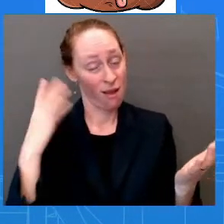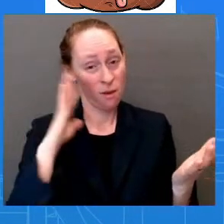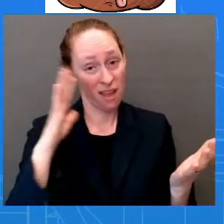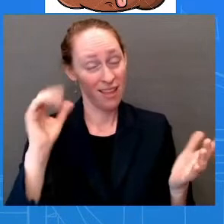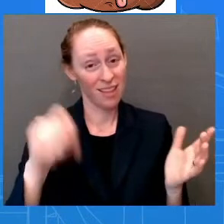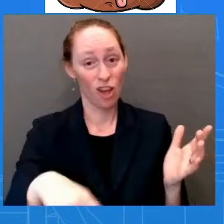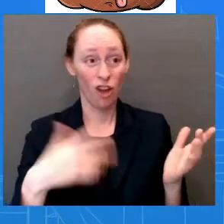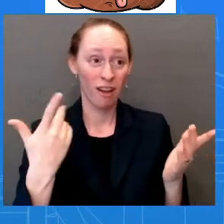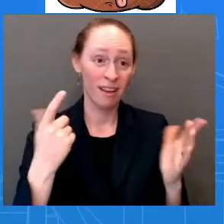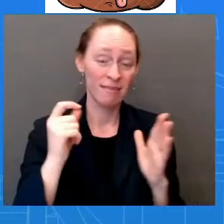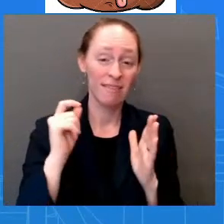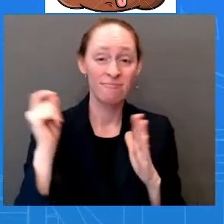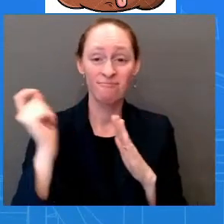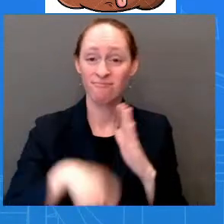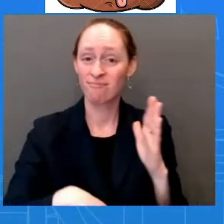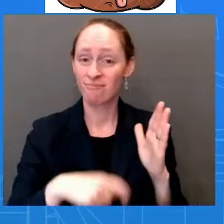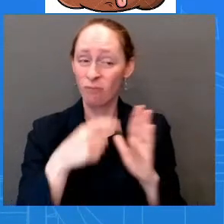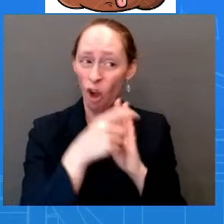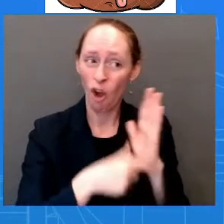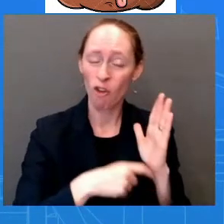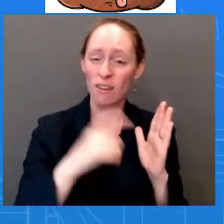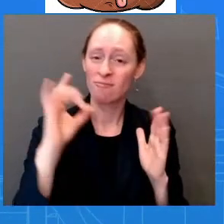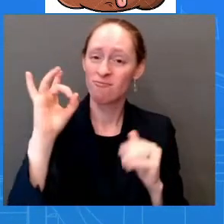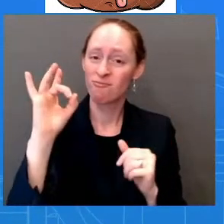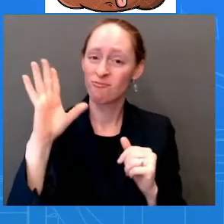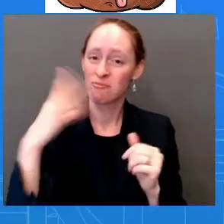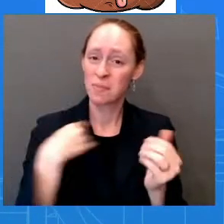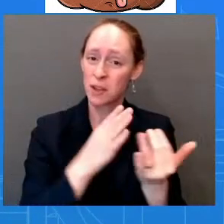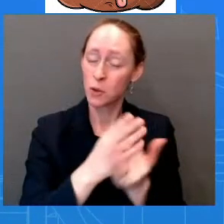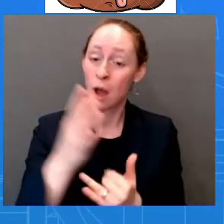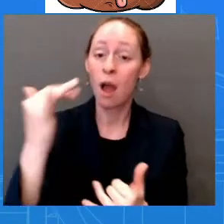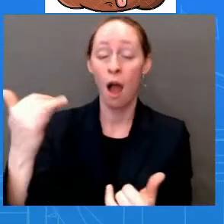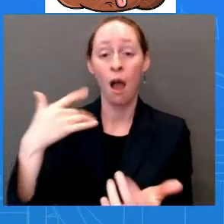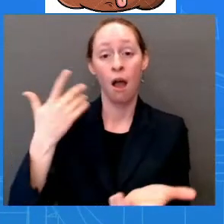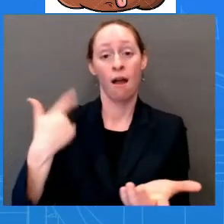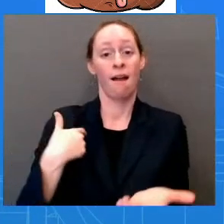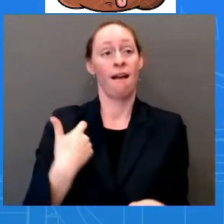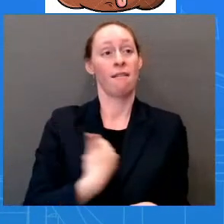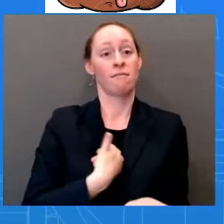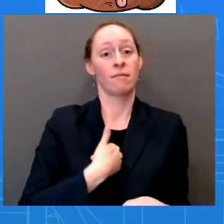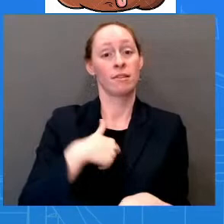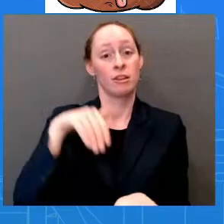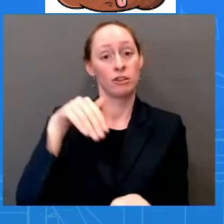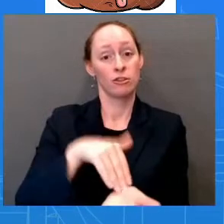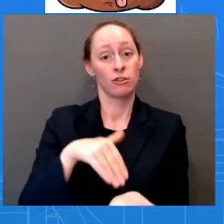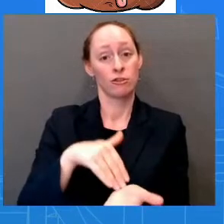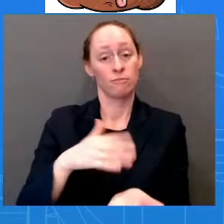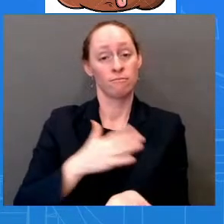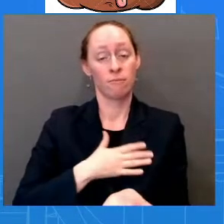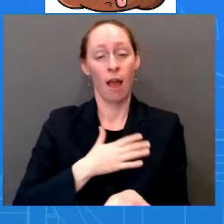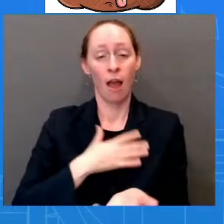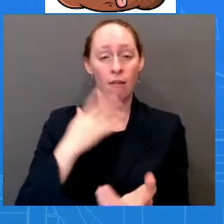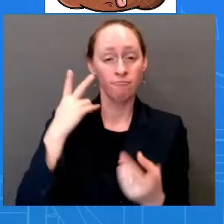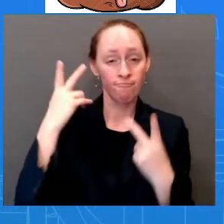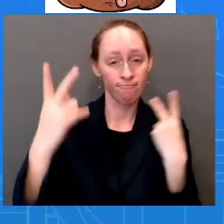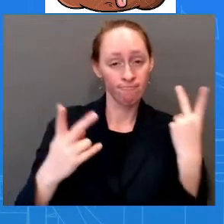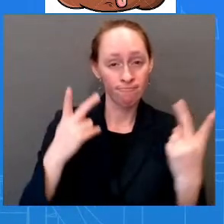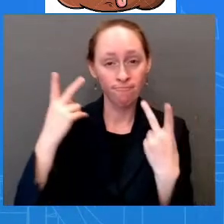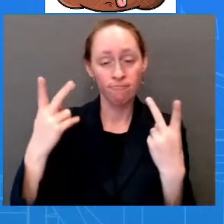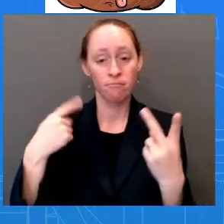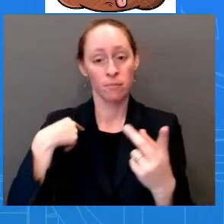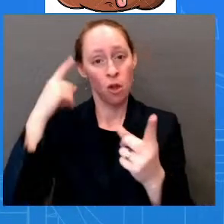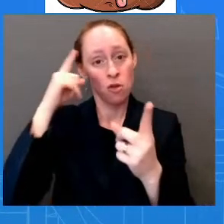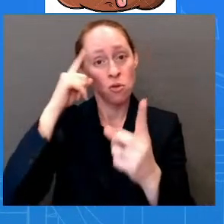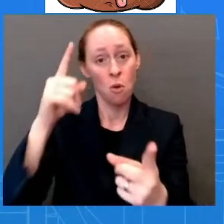a physician whose goal in life is to care for patients and to prevent and treat illness